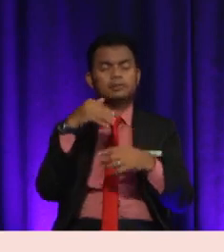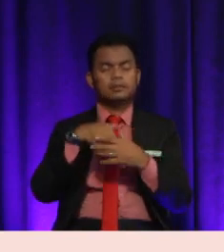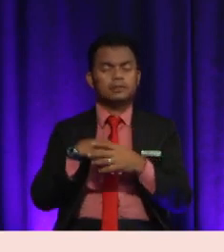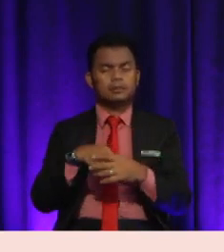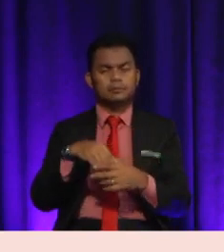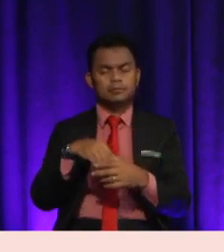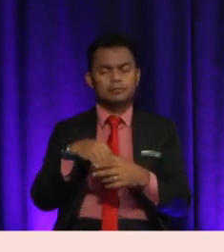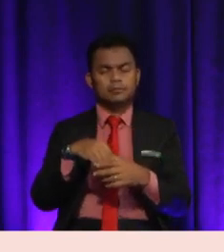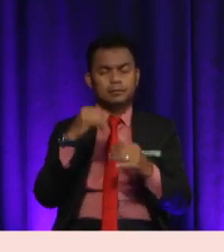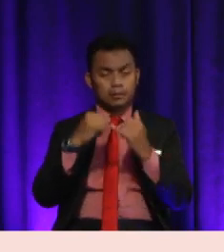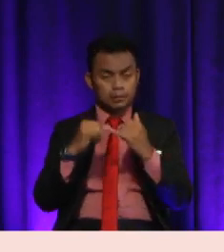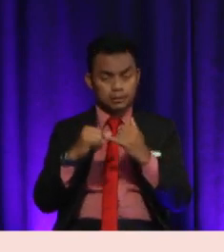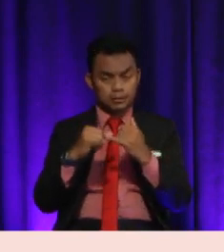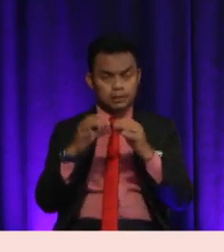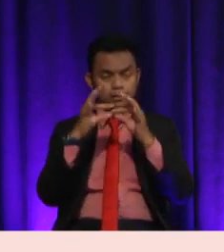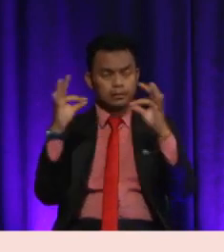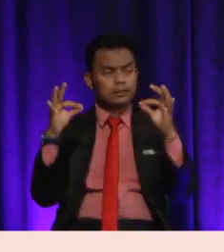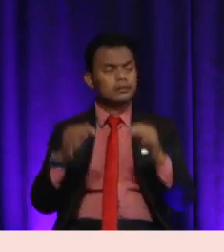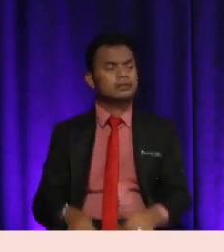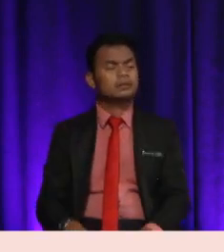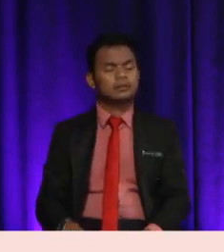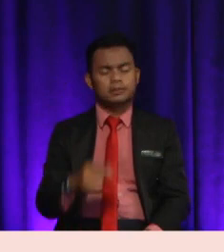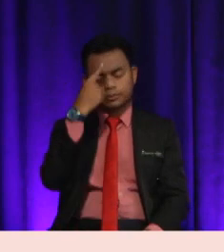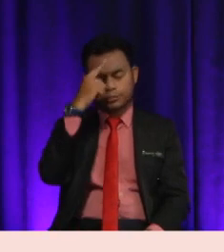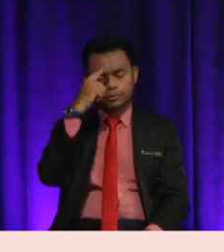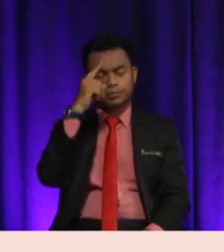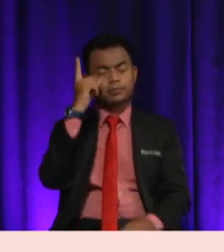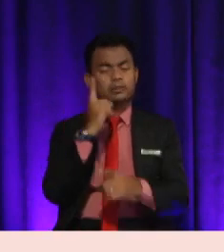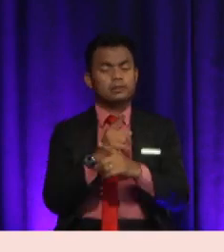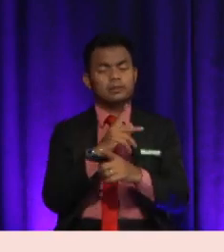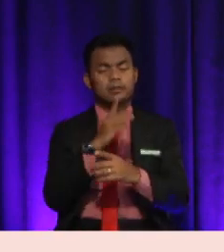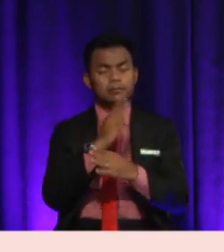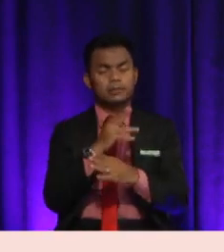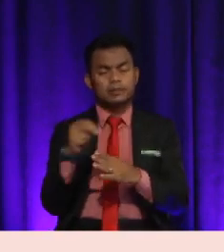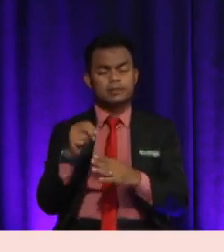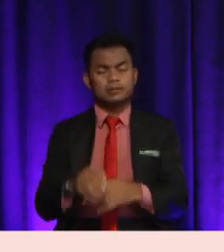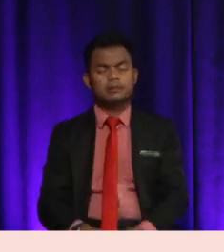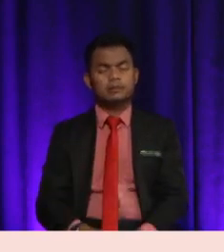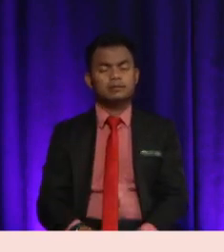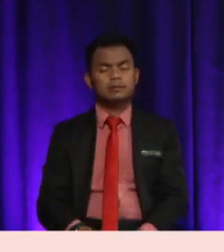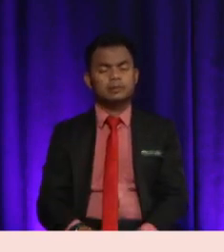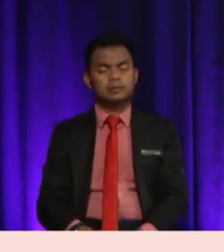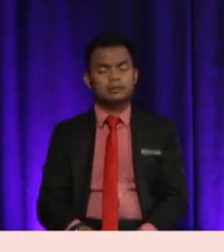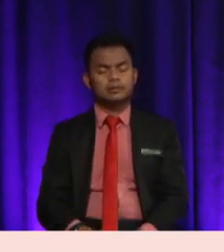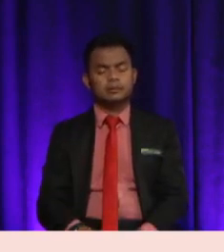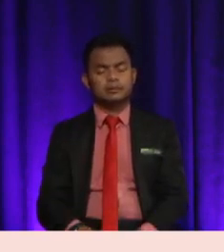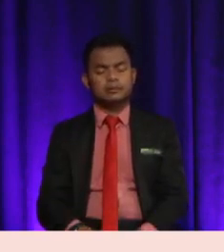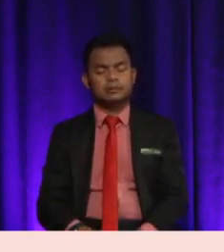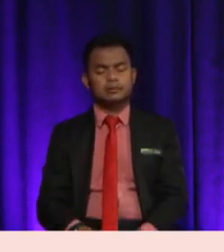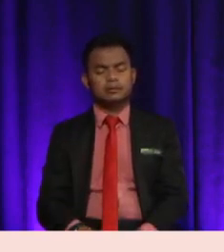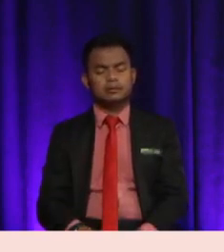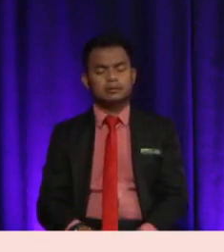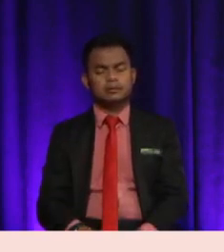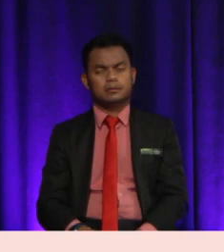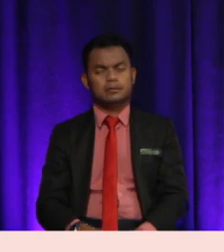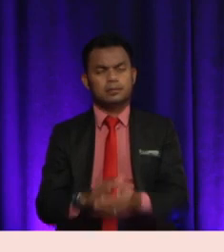this allows Lily to fully capture the emotions of her subjects, making her photos more realistic. Okay, so